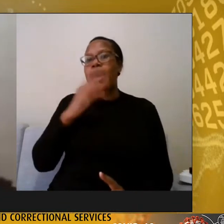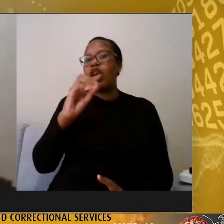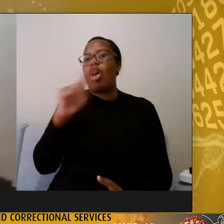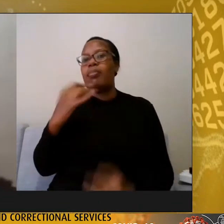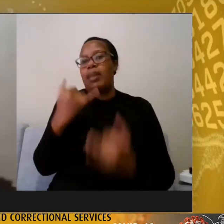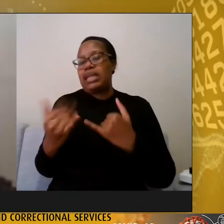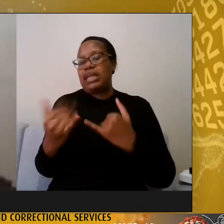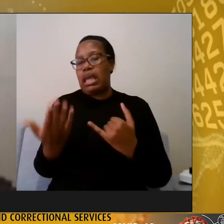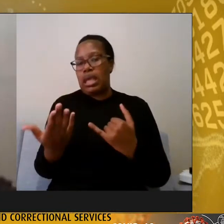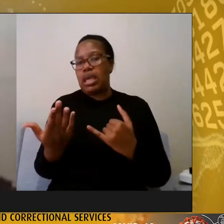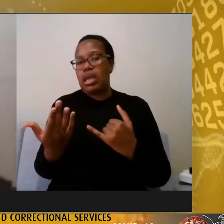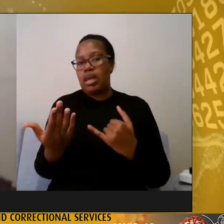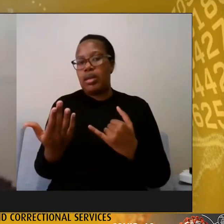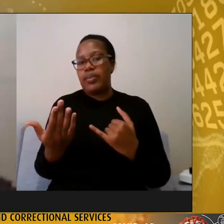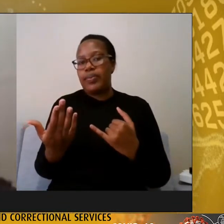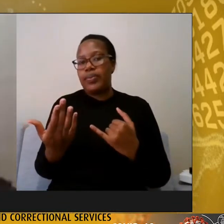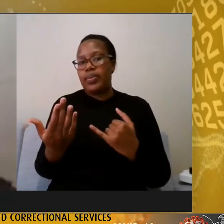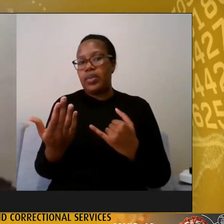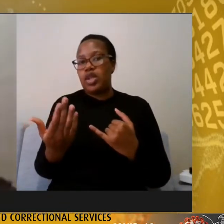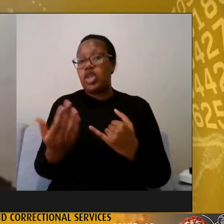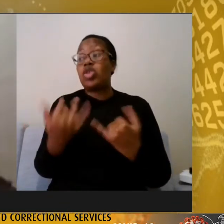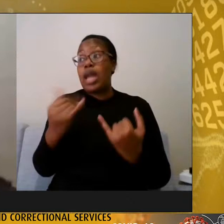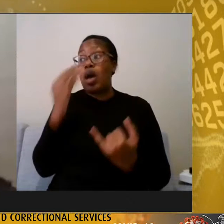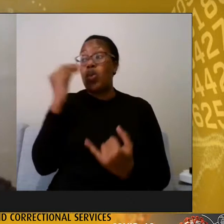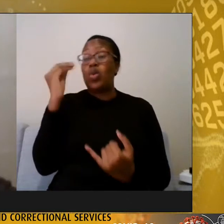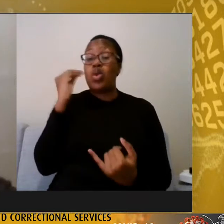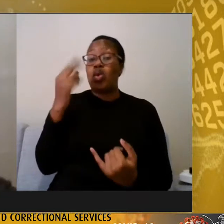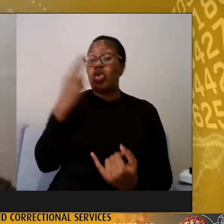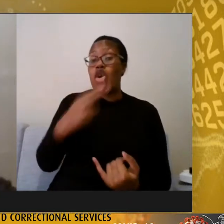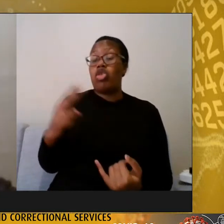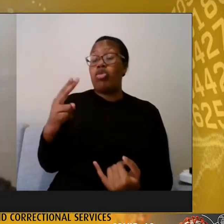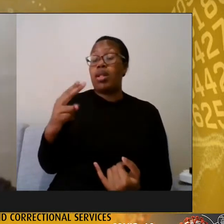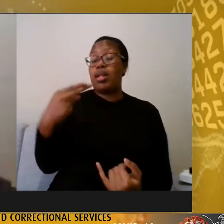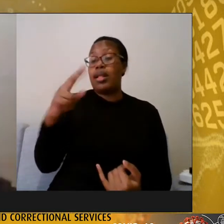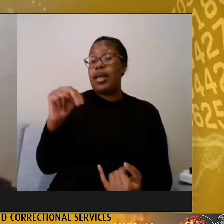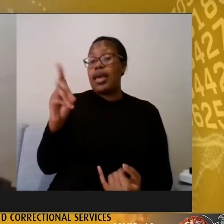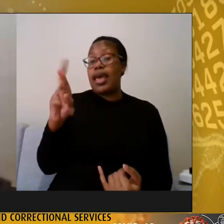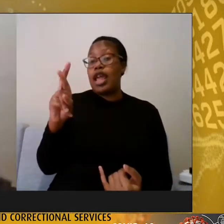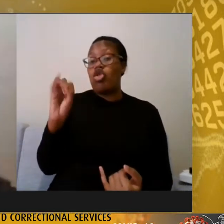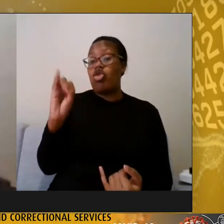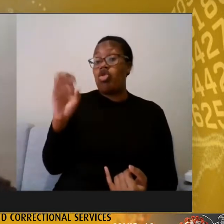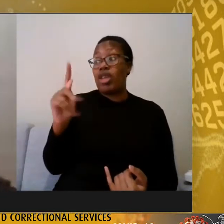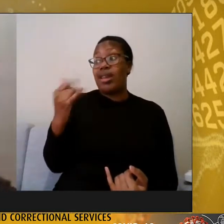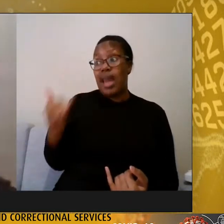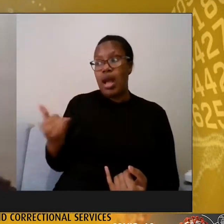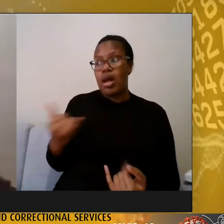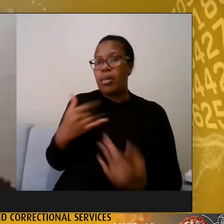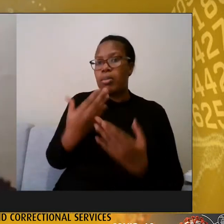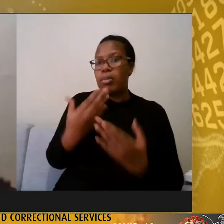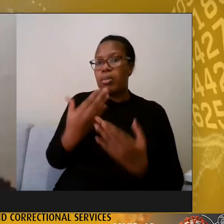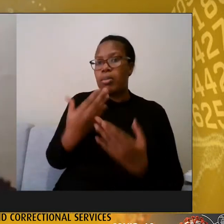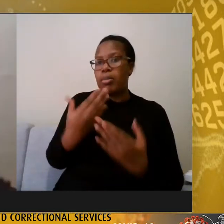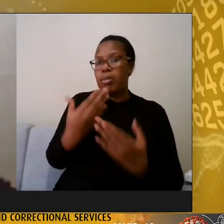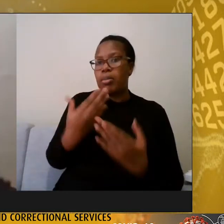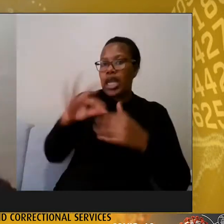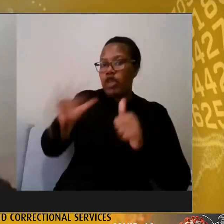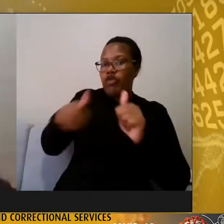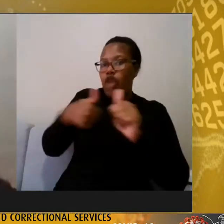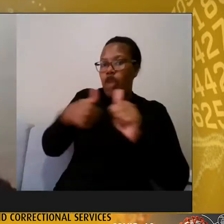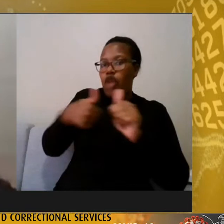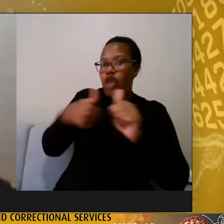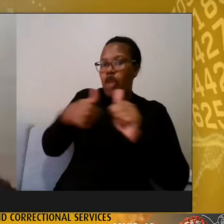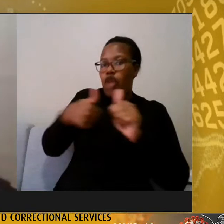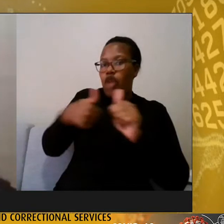So I'll note him now. But honourable members, are there any follow-up questions that you